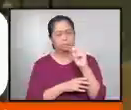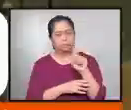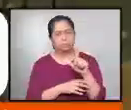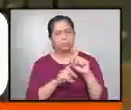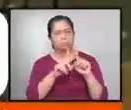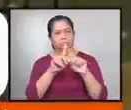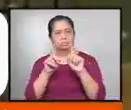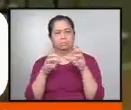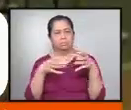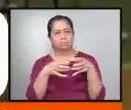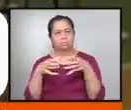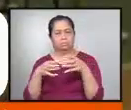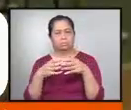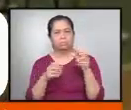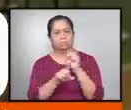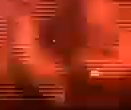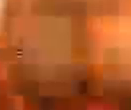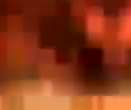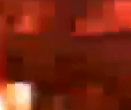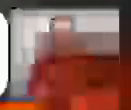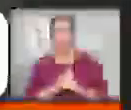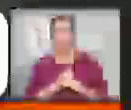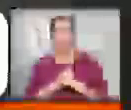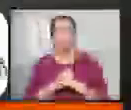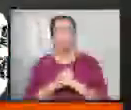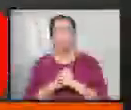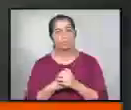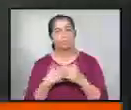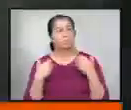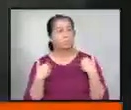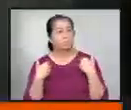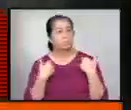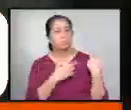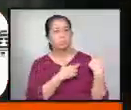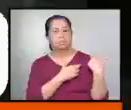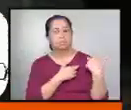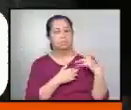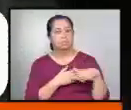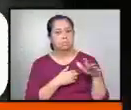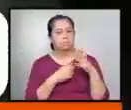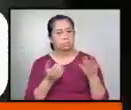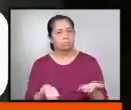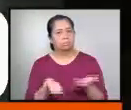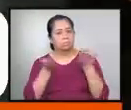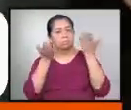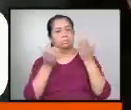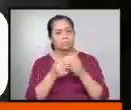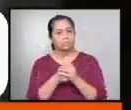iba pang sektor ng lipunan. We have a responsibility to